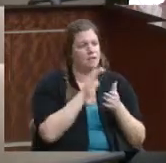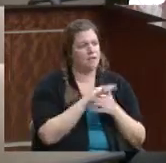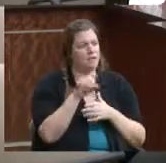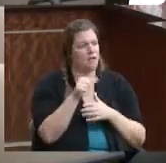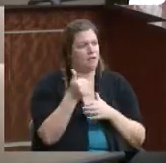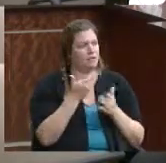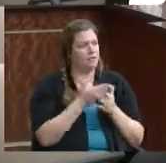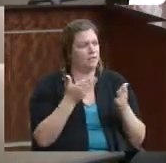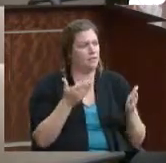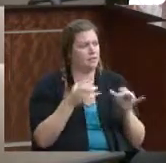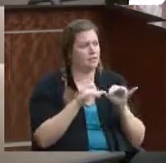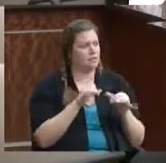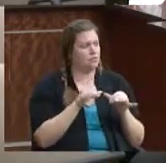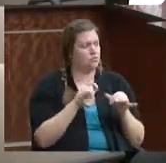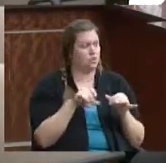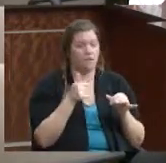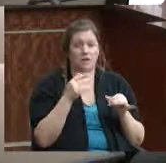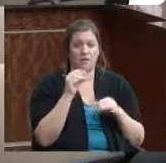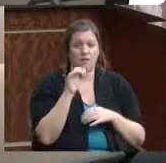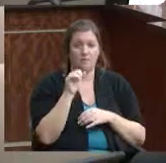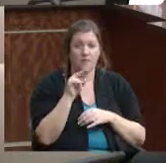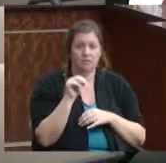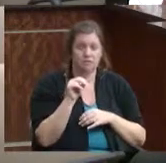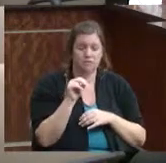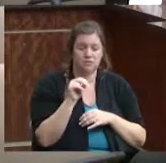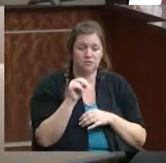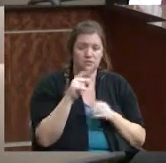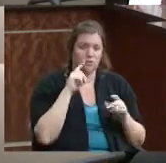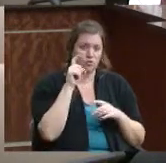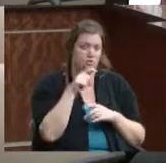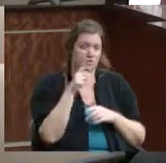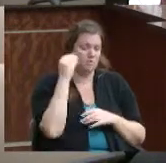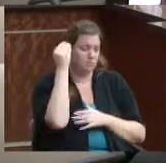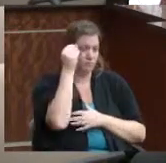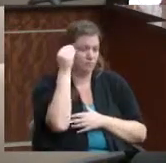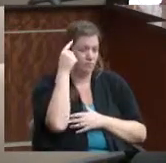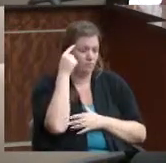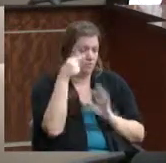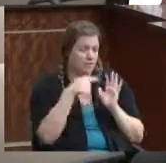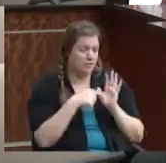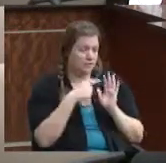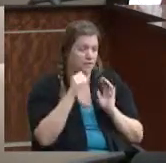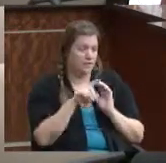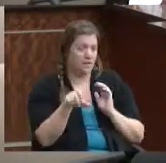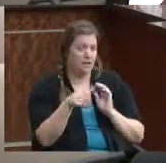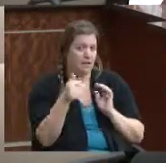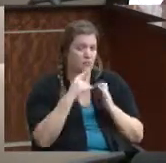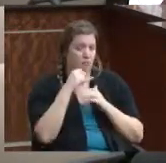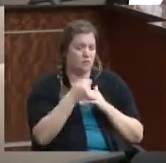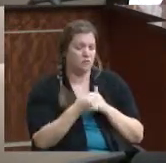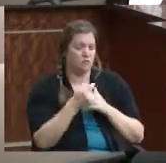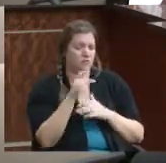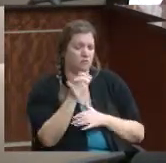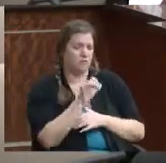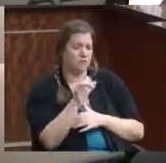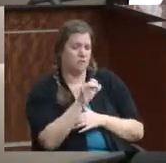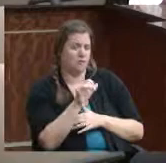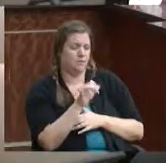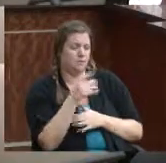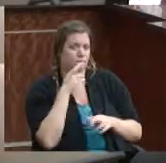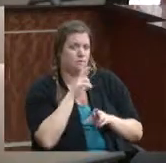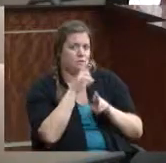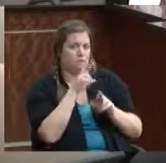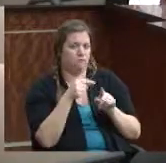other mitigation measures or any combination of these should be considered for this and any other projects similar to this with respect